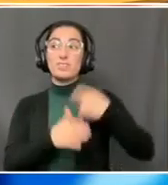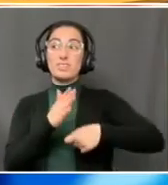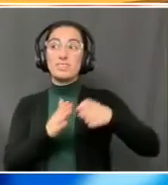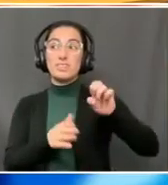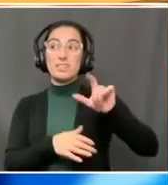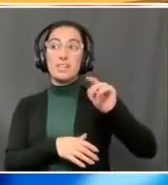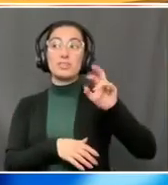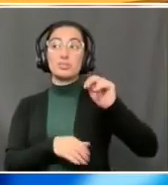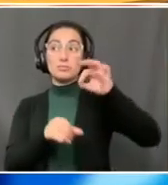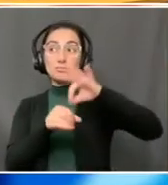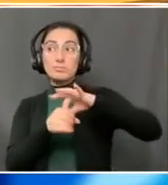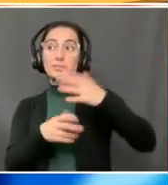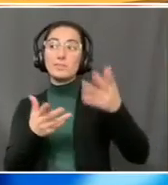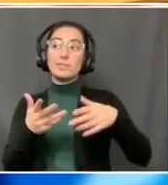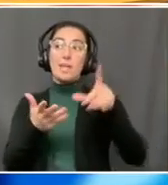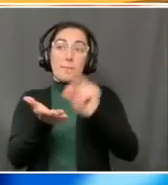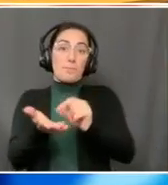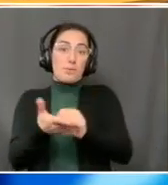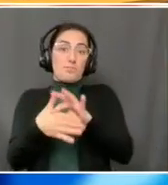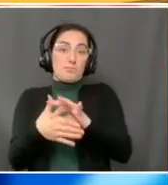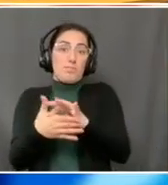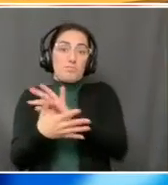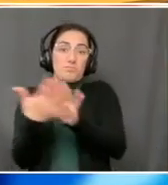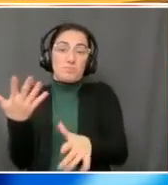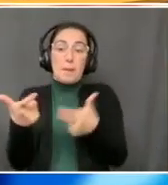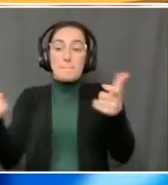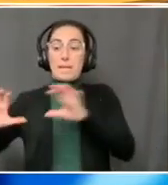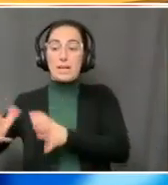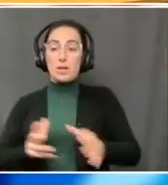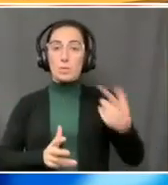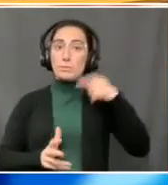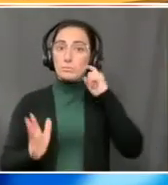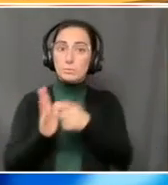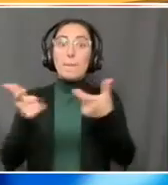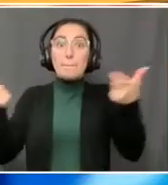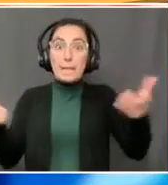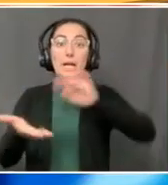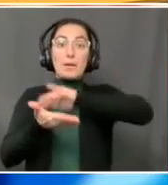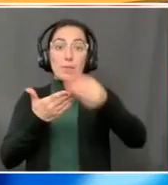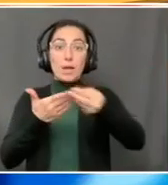And so these are some of the major categories where we're seeing substantial amount of spending